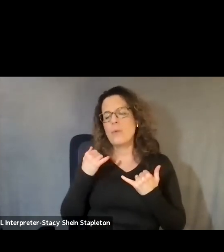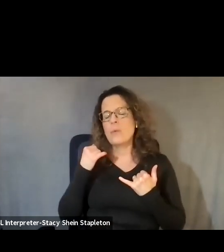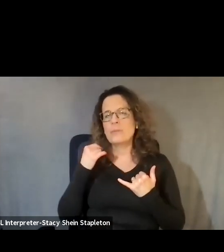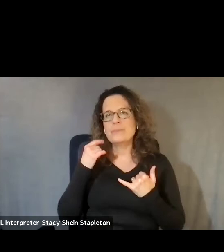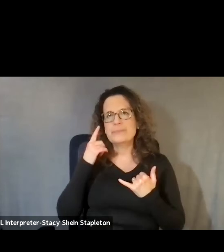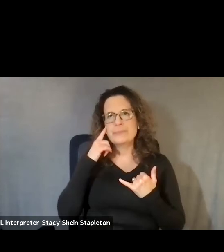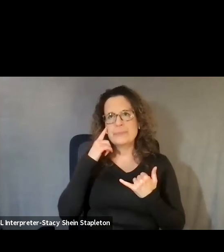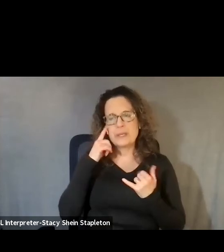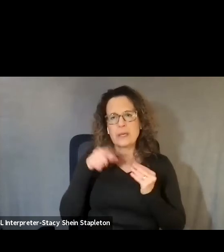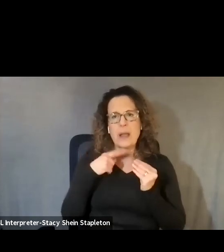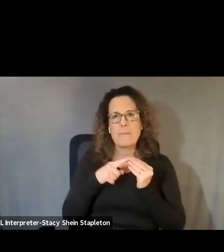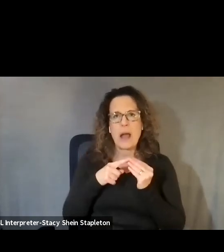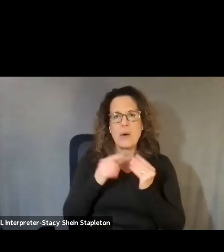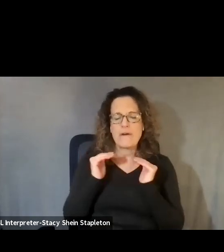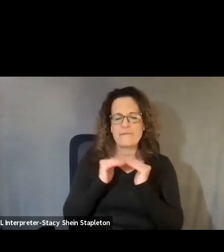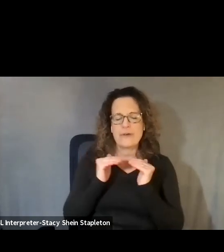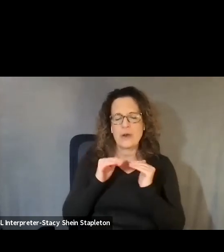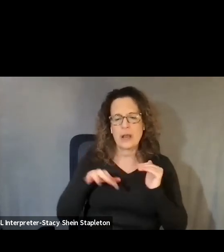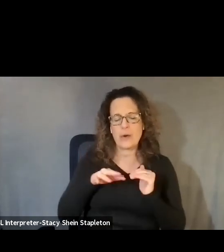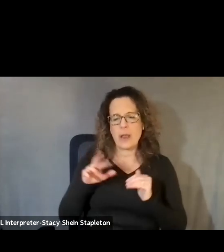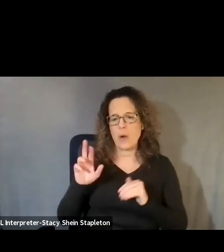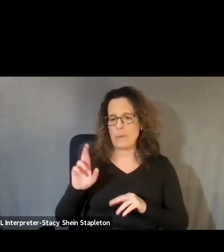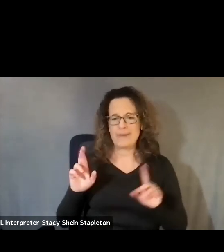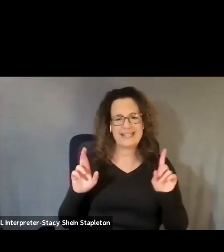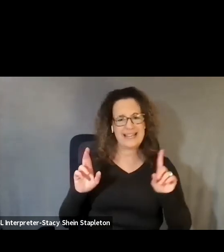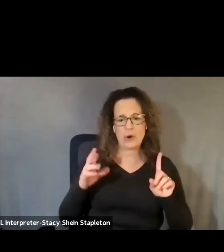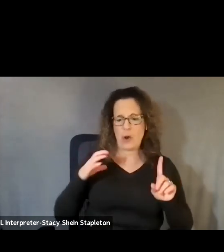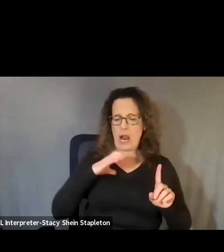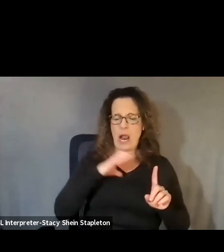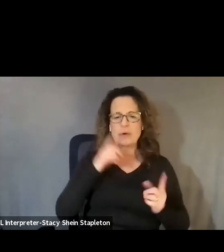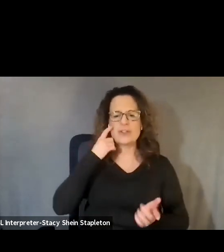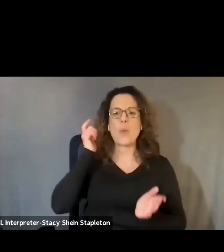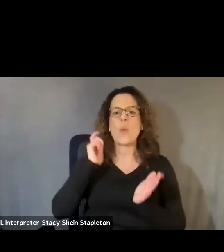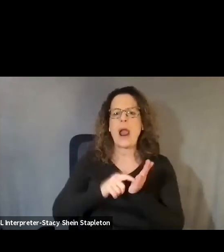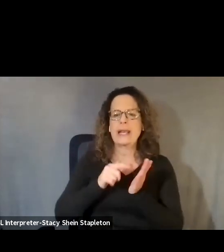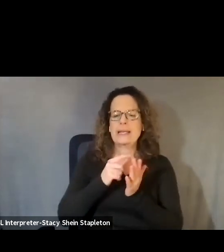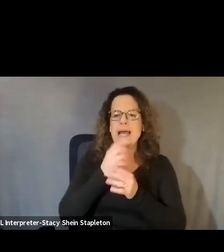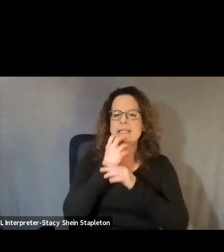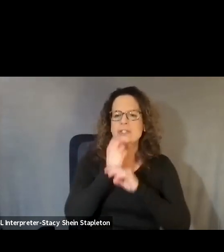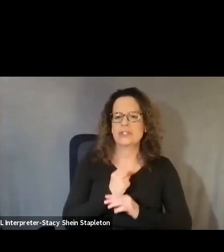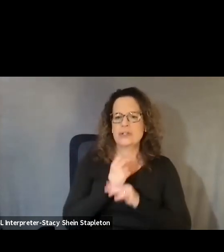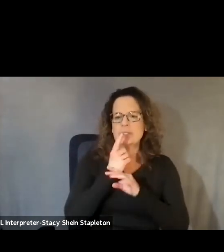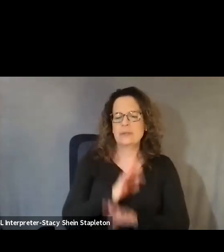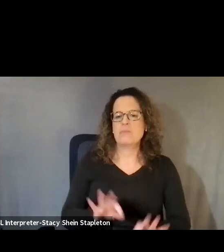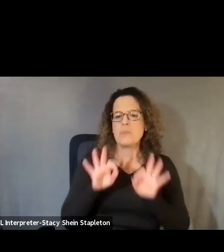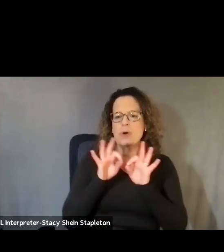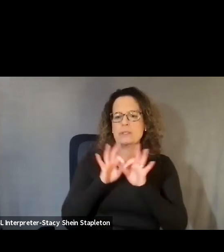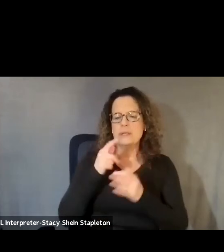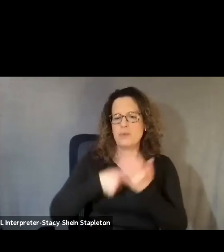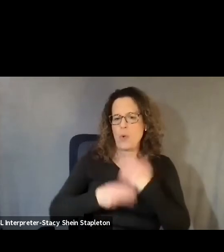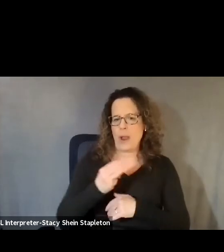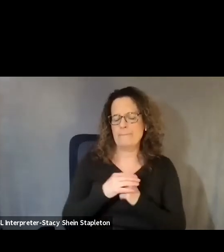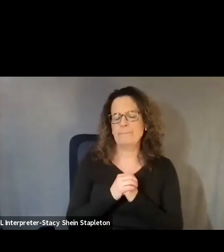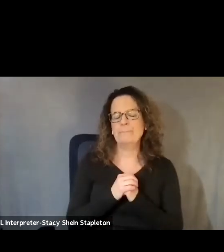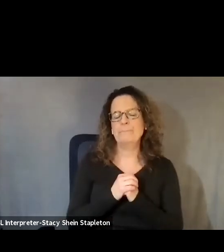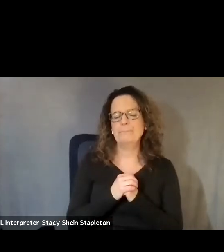perspective, Democrats and Republicans alike in Congress recognize the value of this critical program.